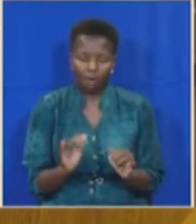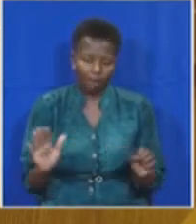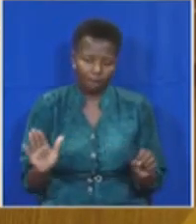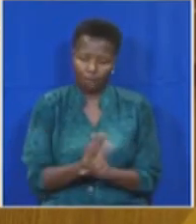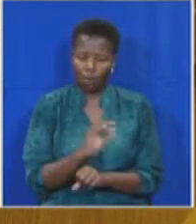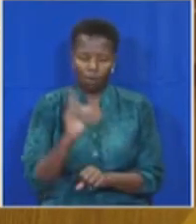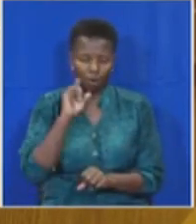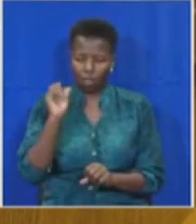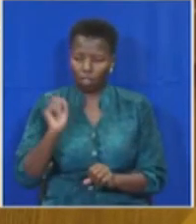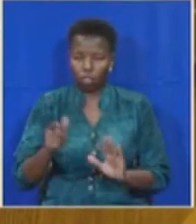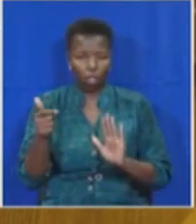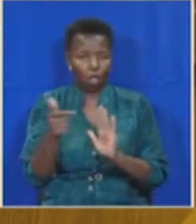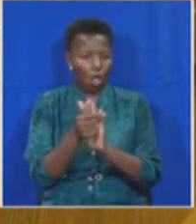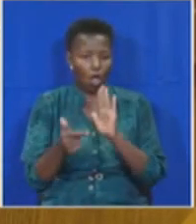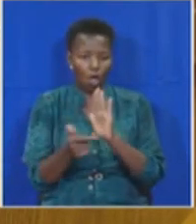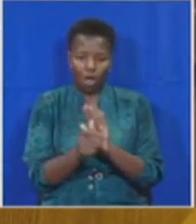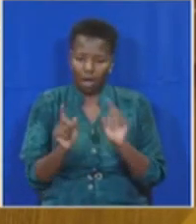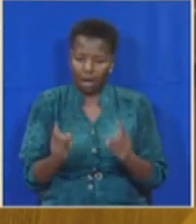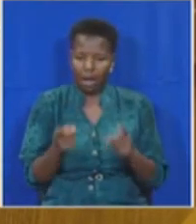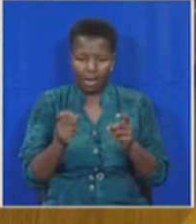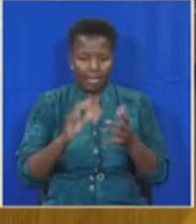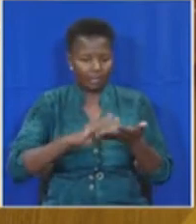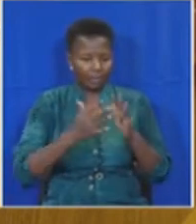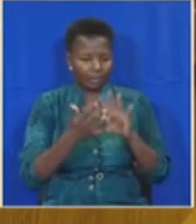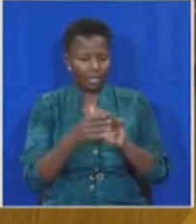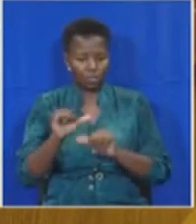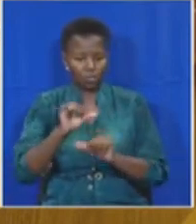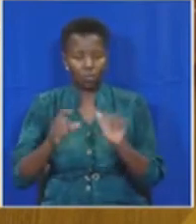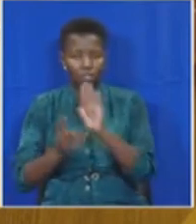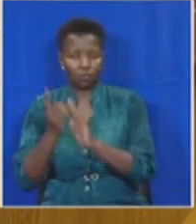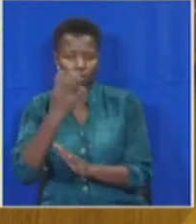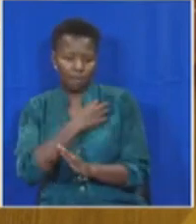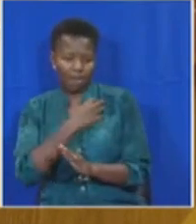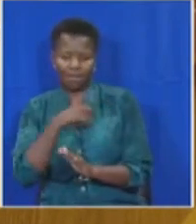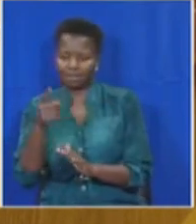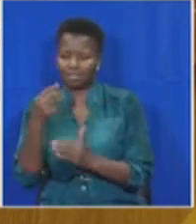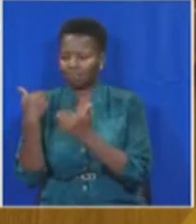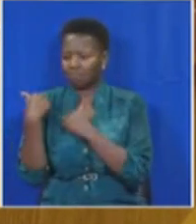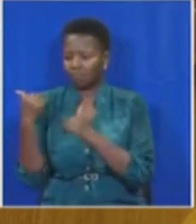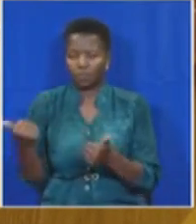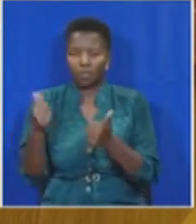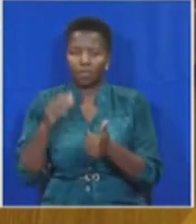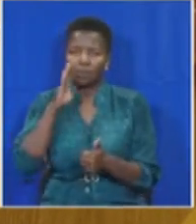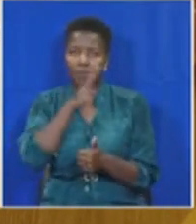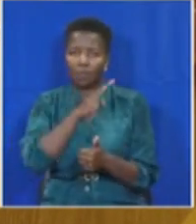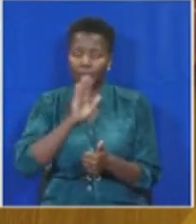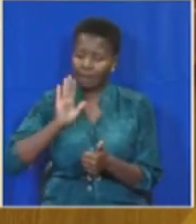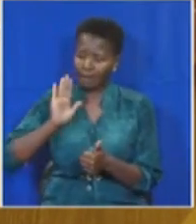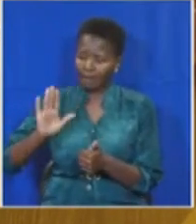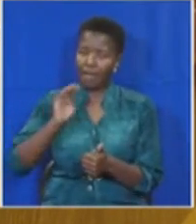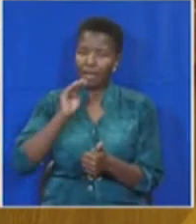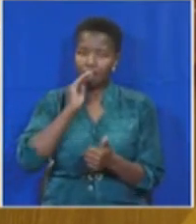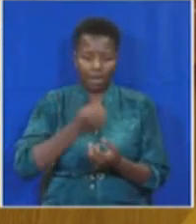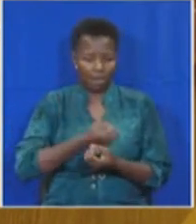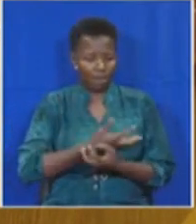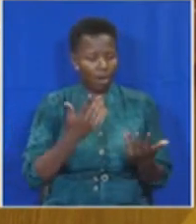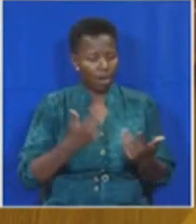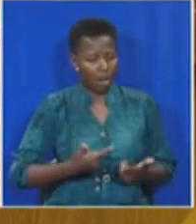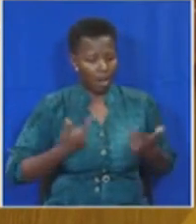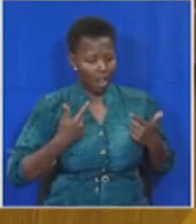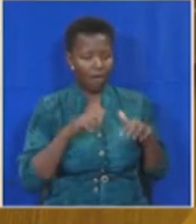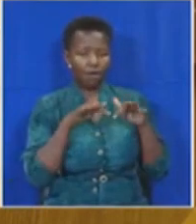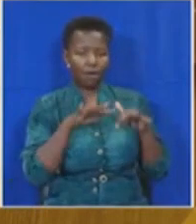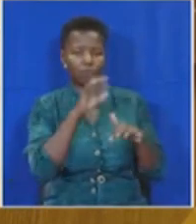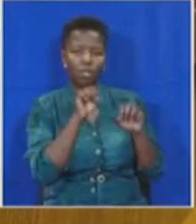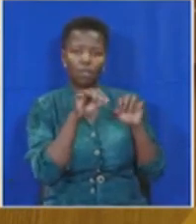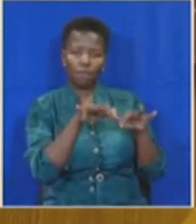and hopeless inability of Social Development Minister Usisi Dlamini, who has put the livelihoods of millions of